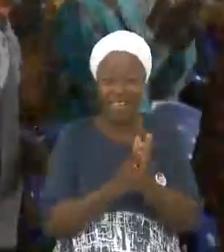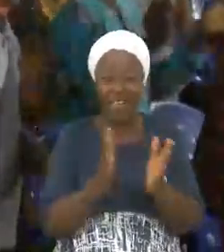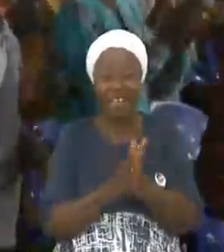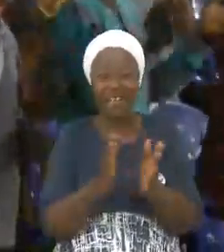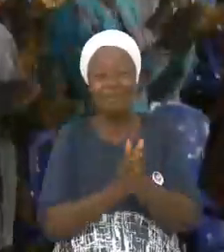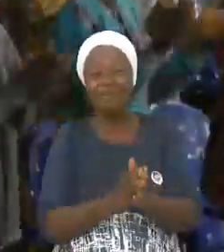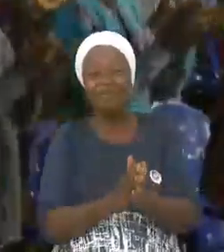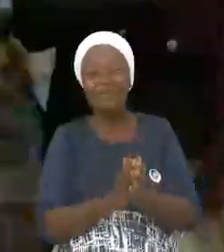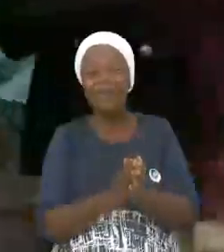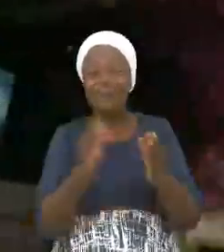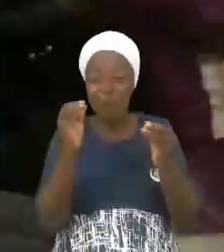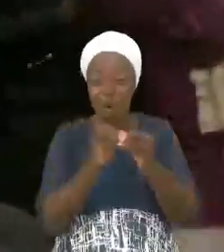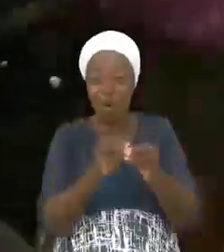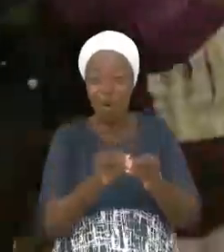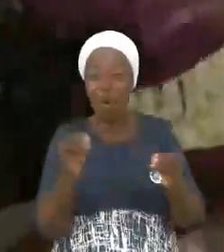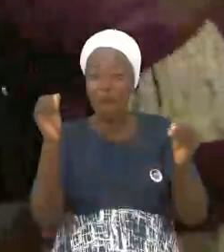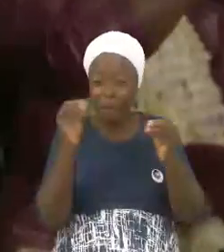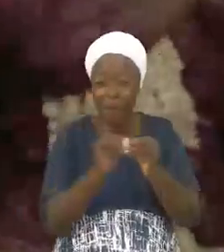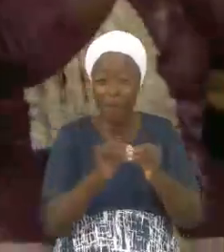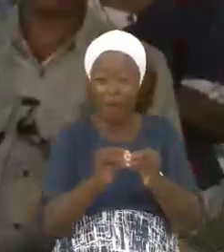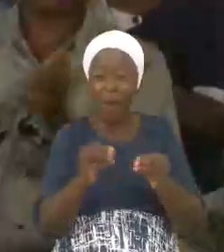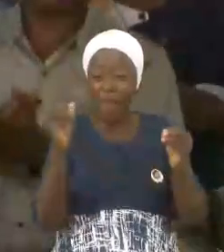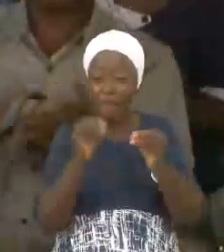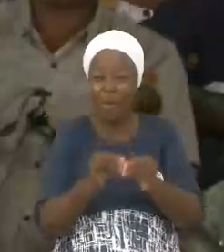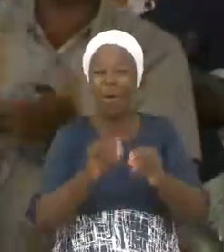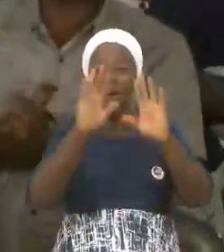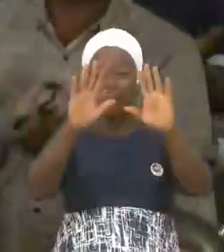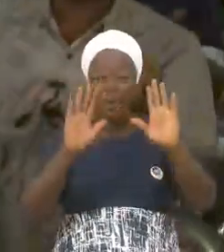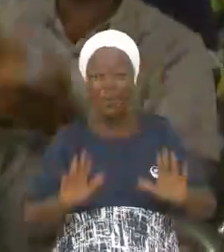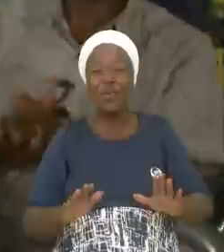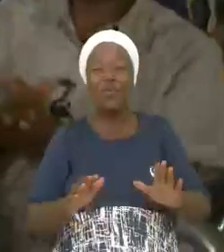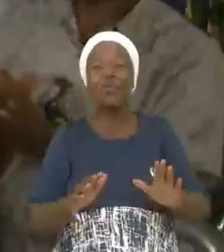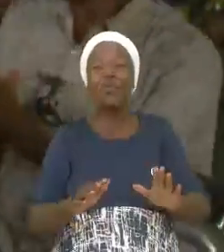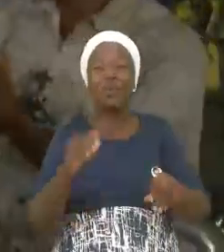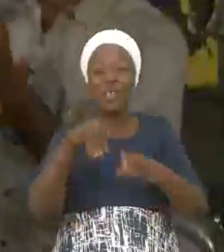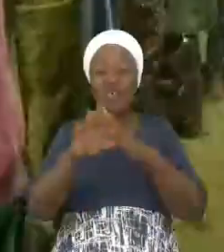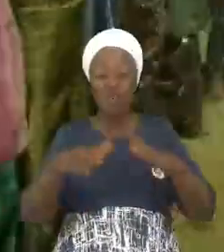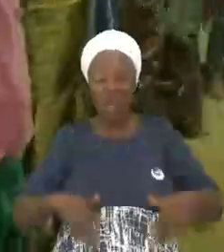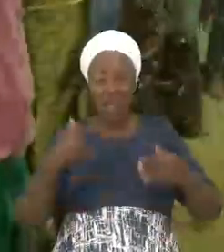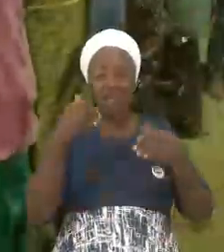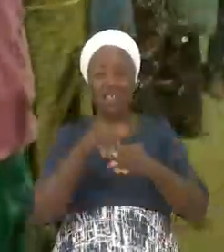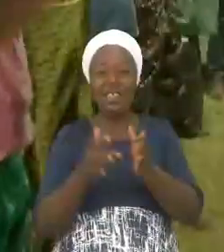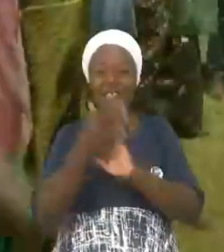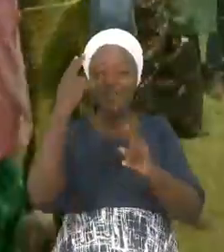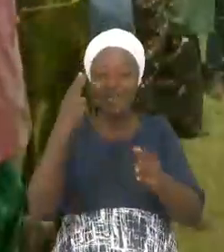Up. Miracle coming your way in Jesus' name.